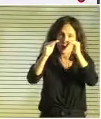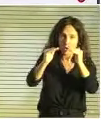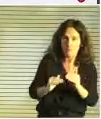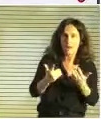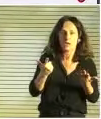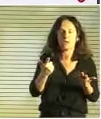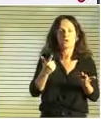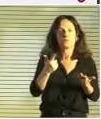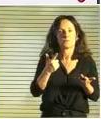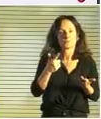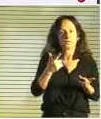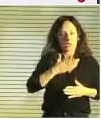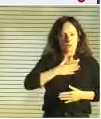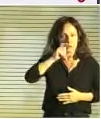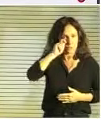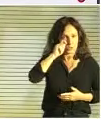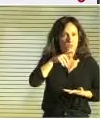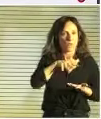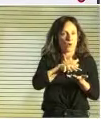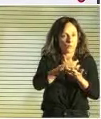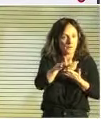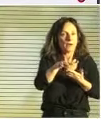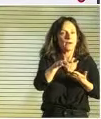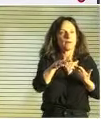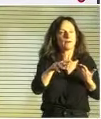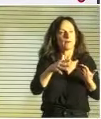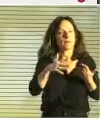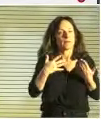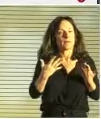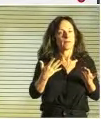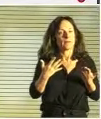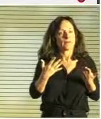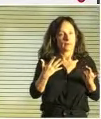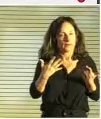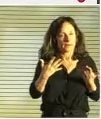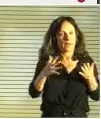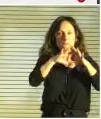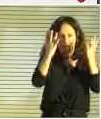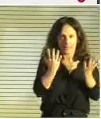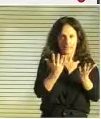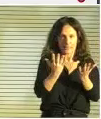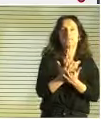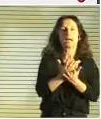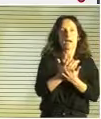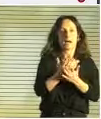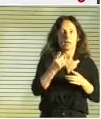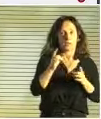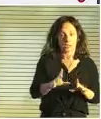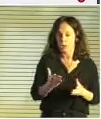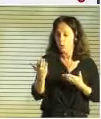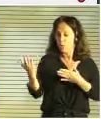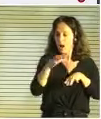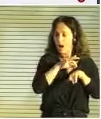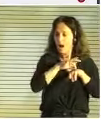have a clear roadmap how to reduce our footprint, and progress means how to collaborate